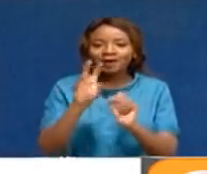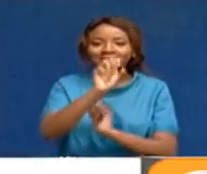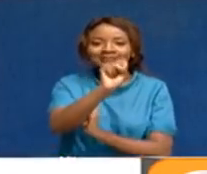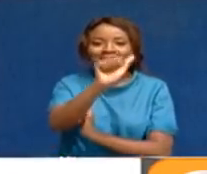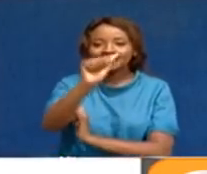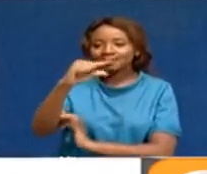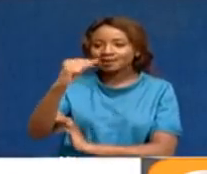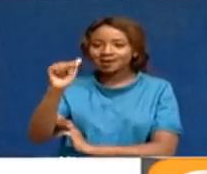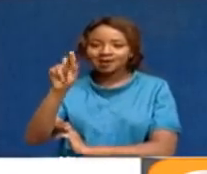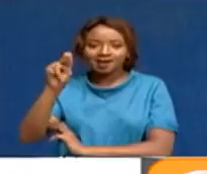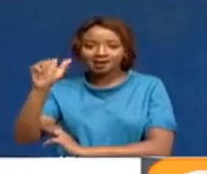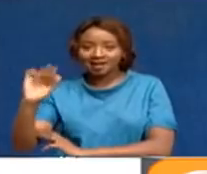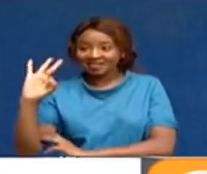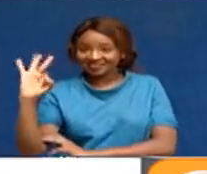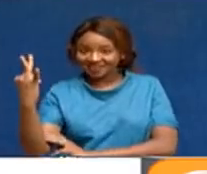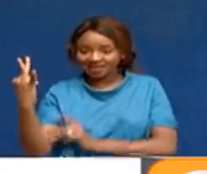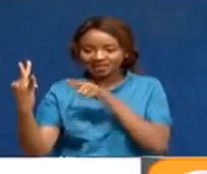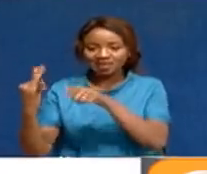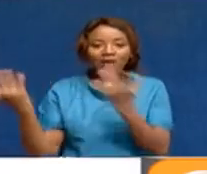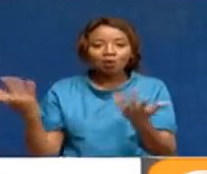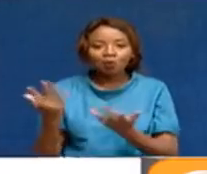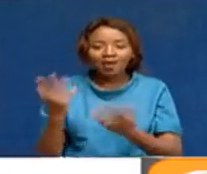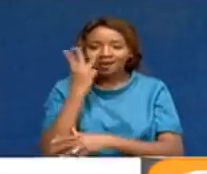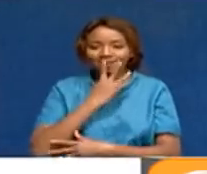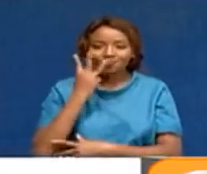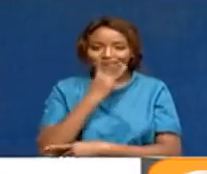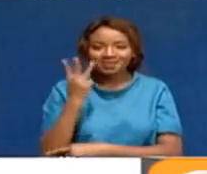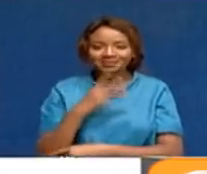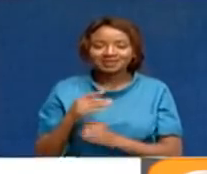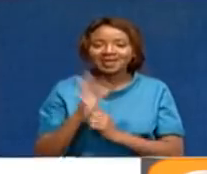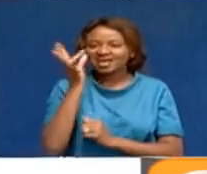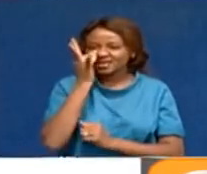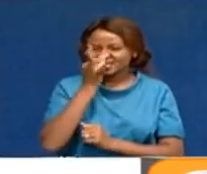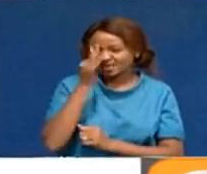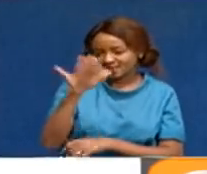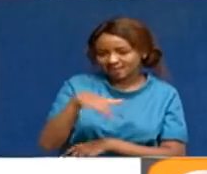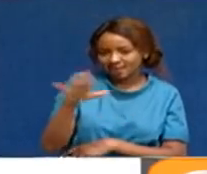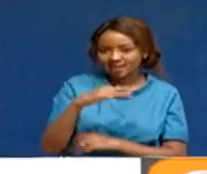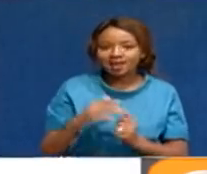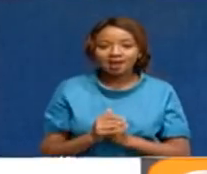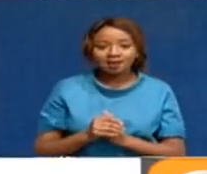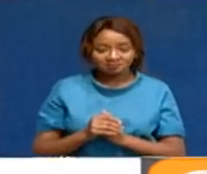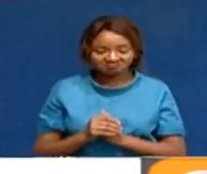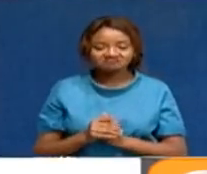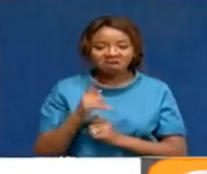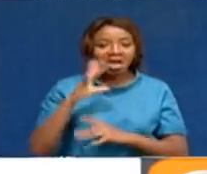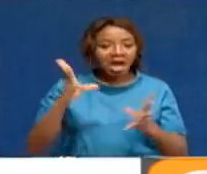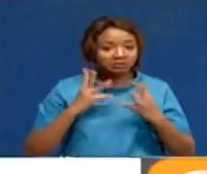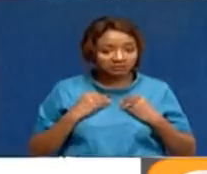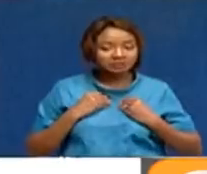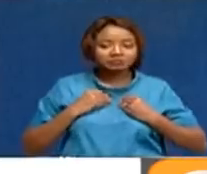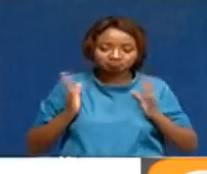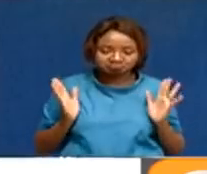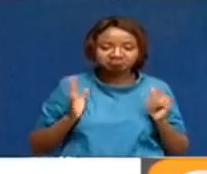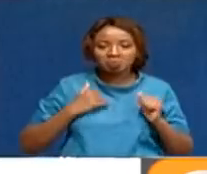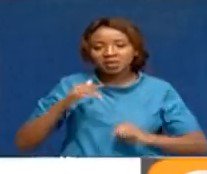on Wednesday this week at the Nyeri State Lodge. Central Kenya leaders allied to the Jubilee Party have welcomed the president's plan to support the Azimio